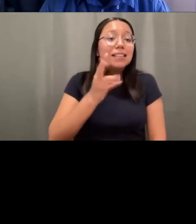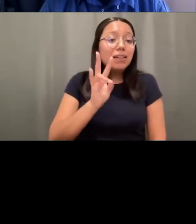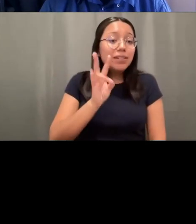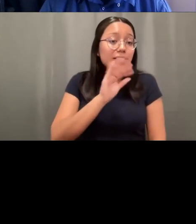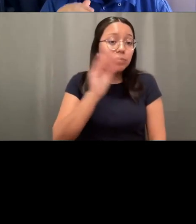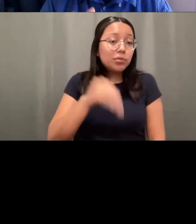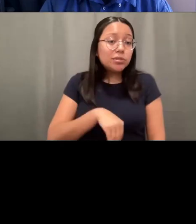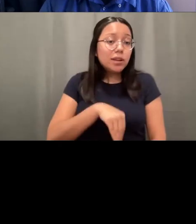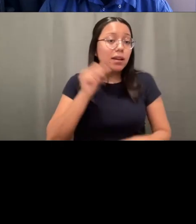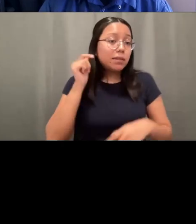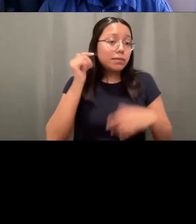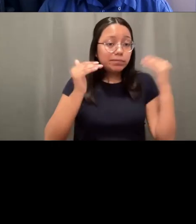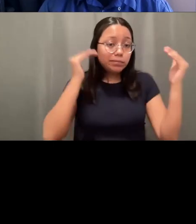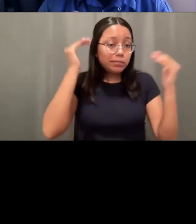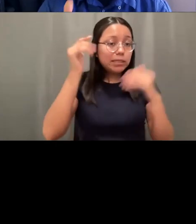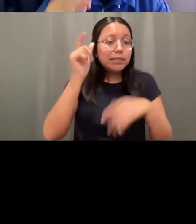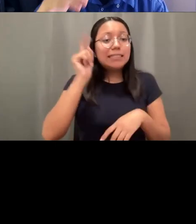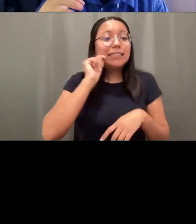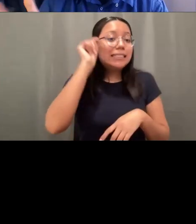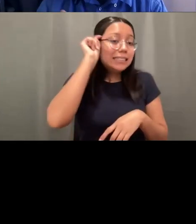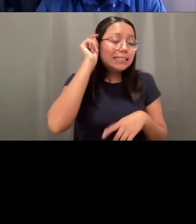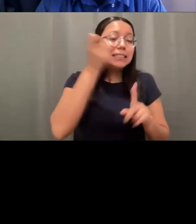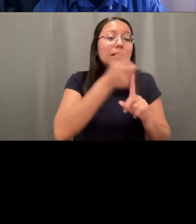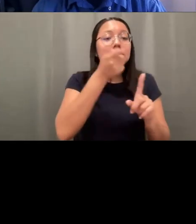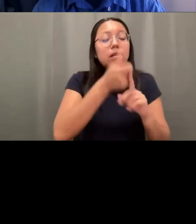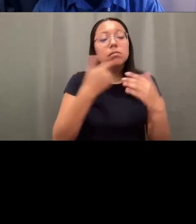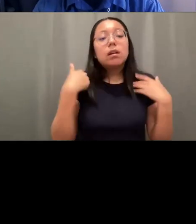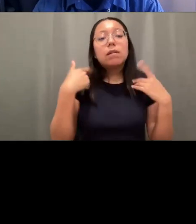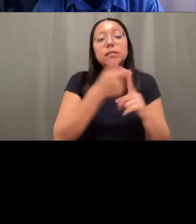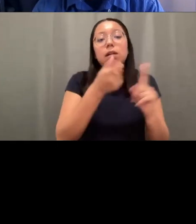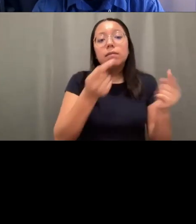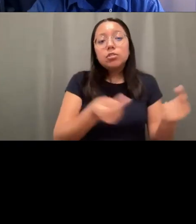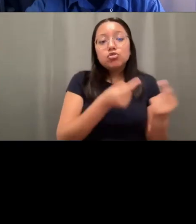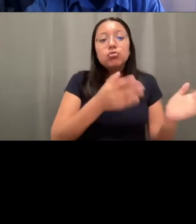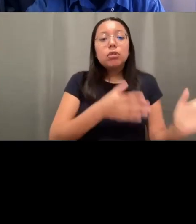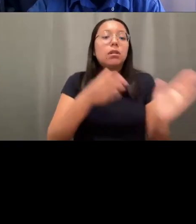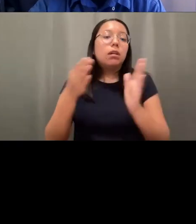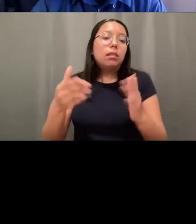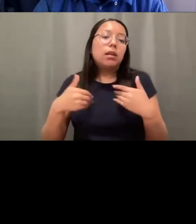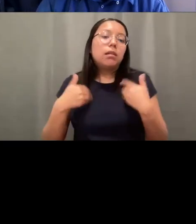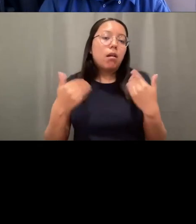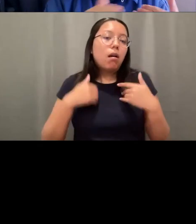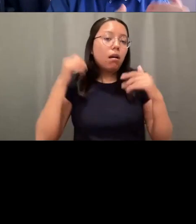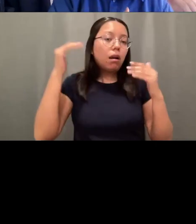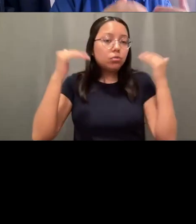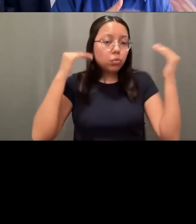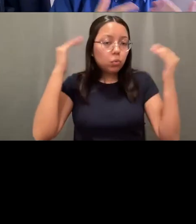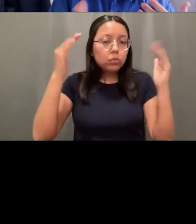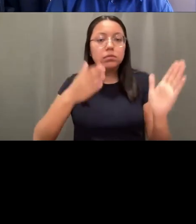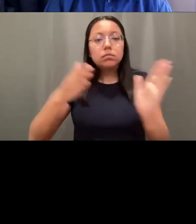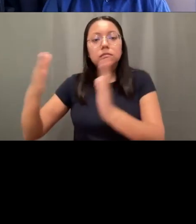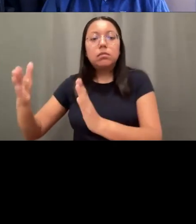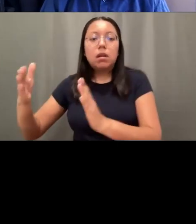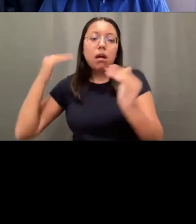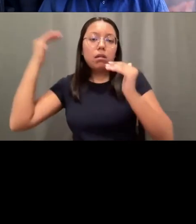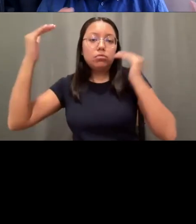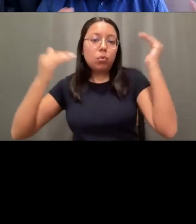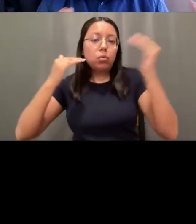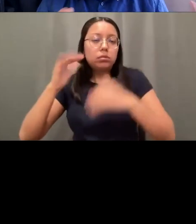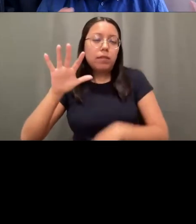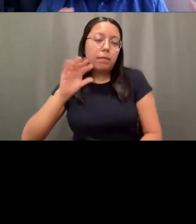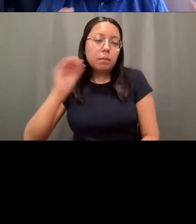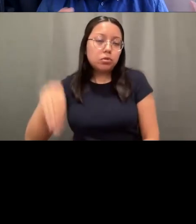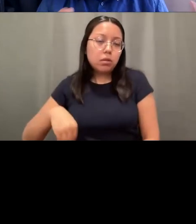of young adults, and even lower adults who are 18 and over, so 5% or so. So these numbers are